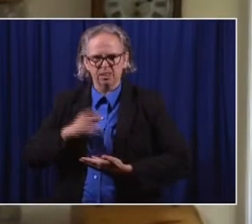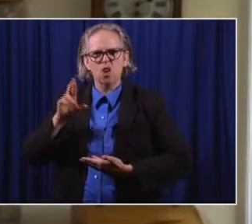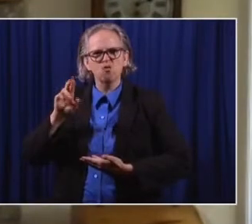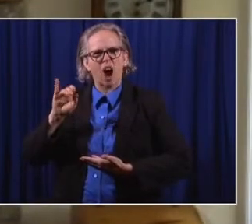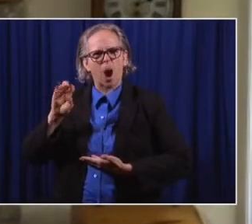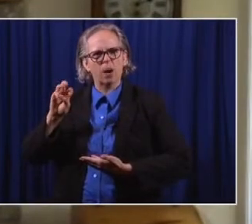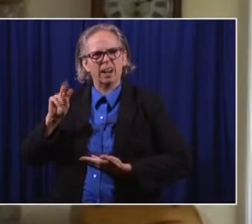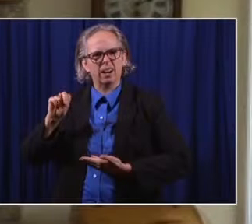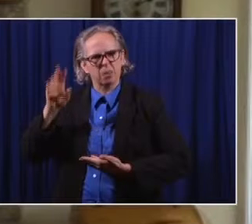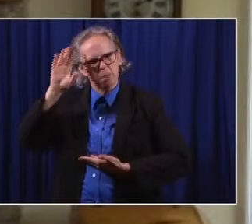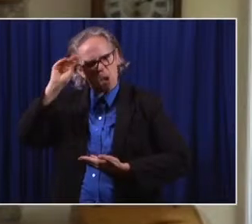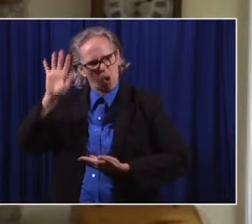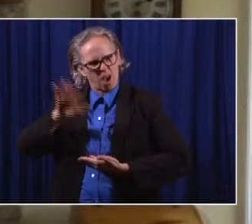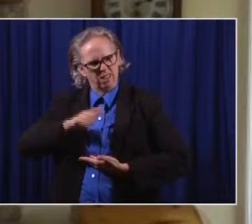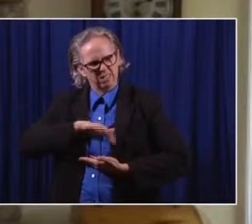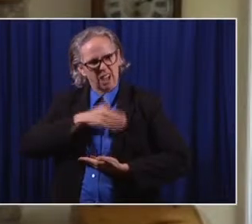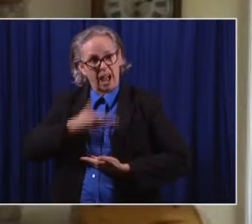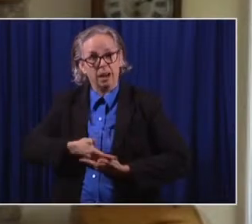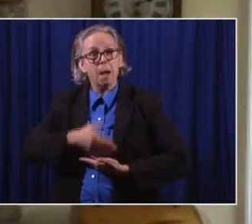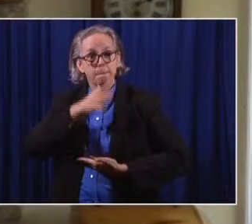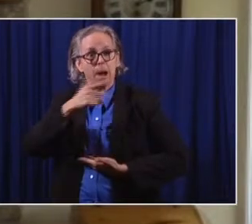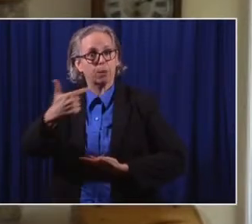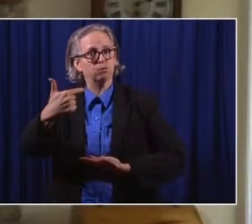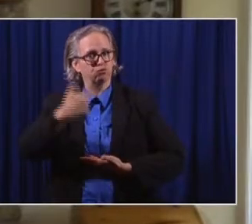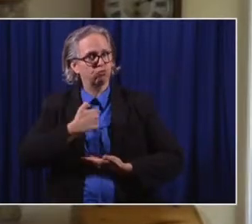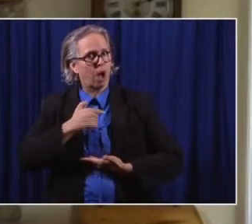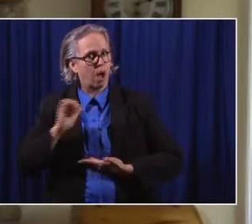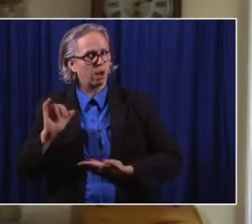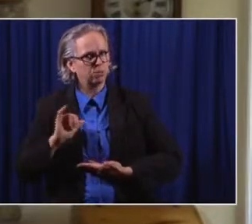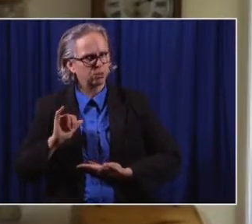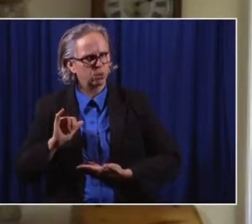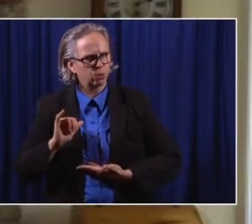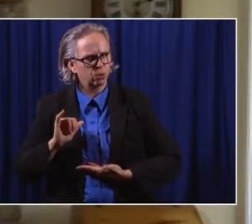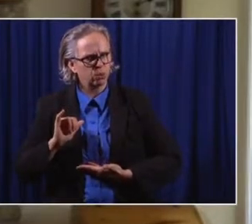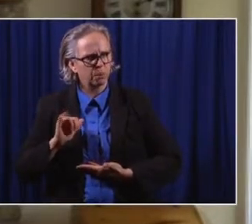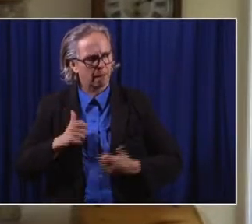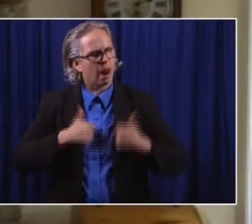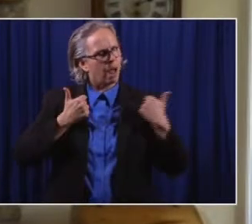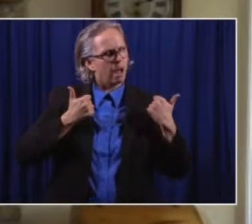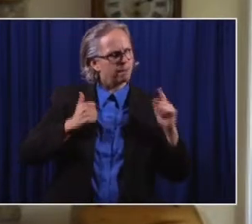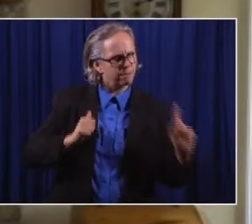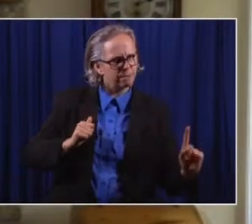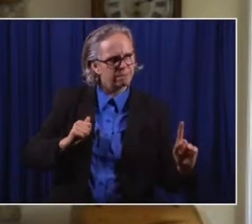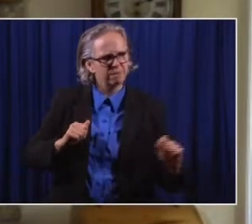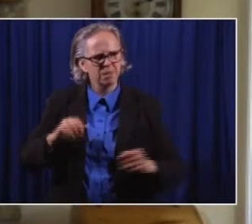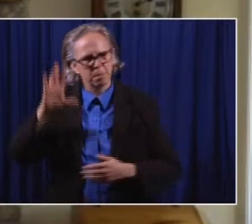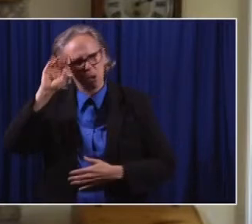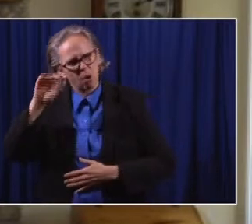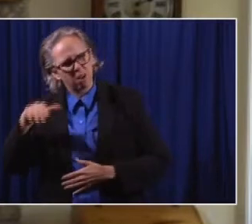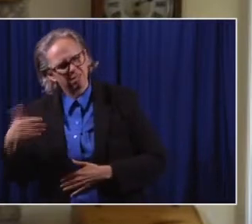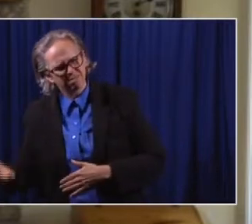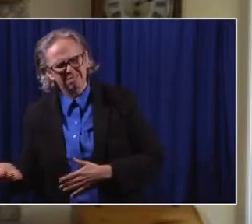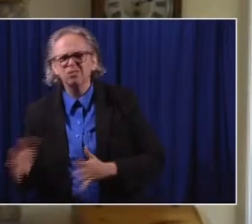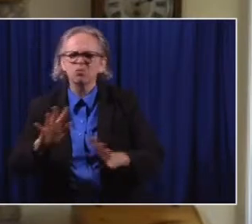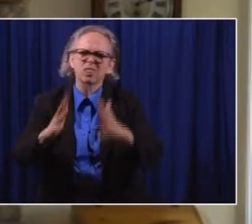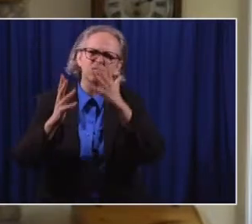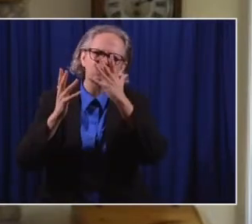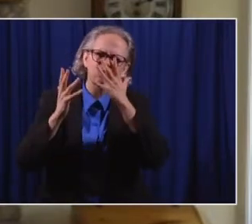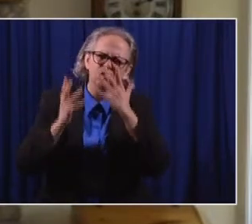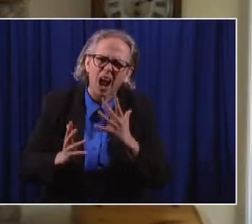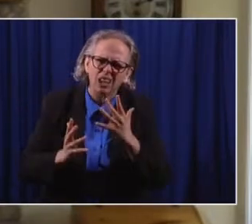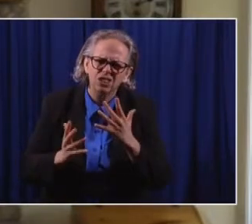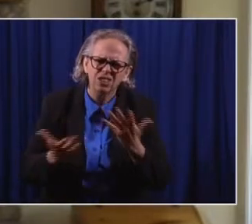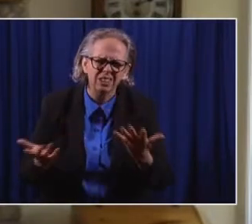What a horrible, senseless tragedy. Over the past 2 weeks, we found